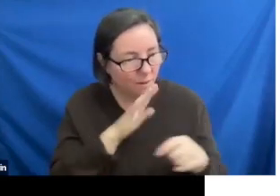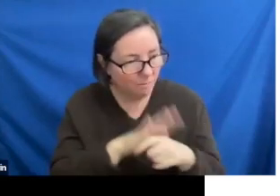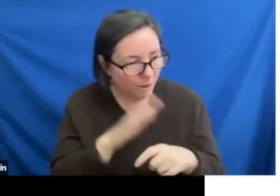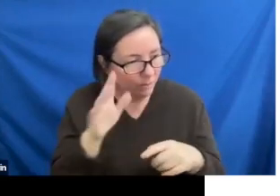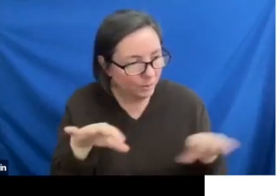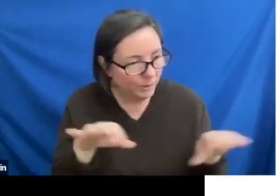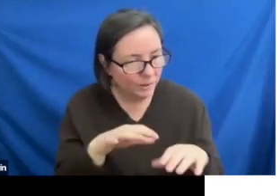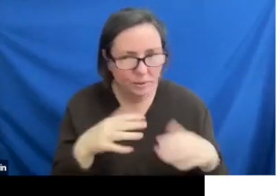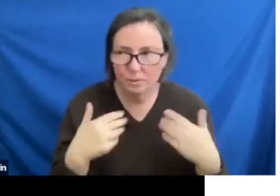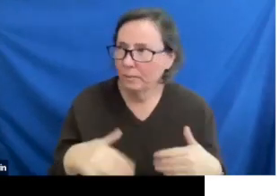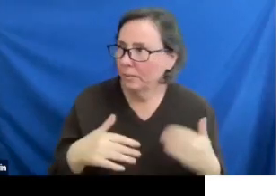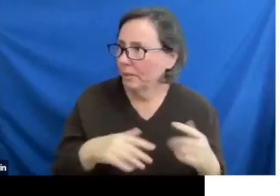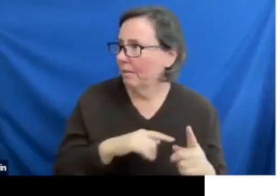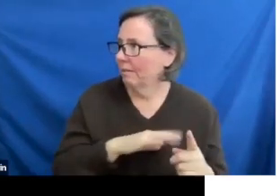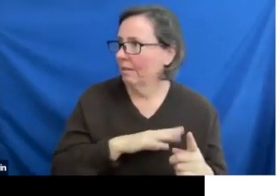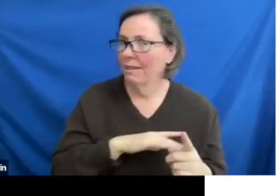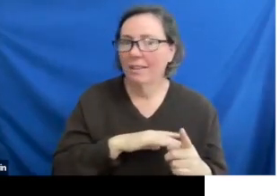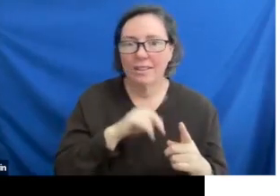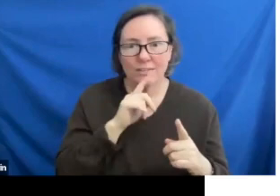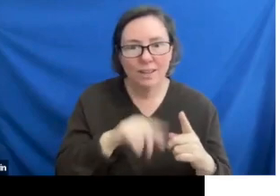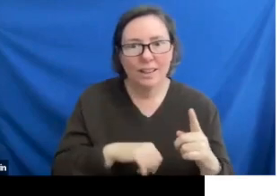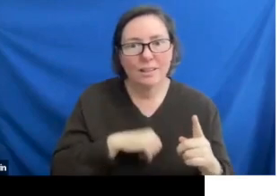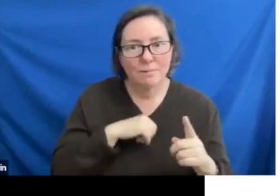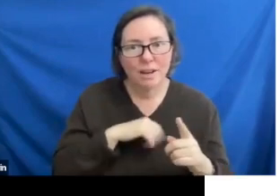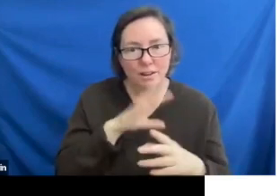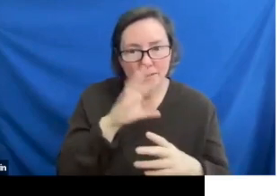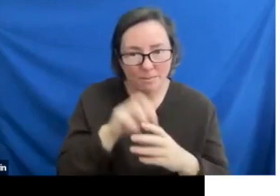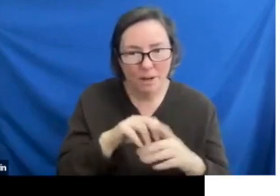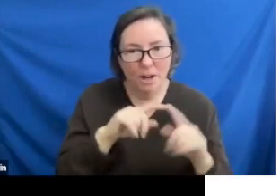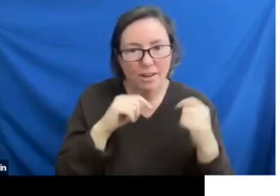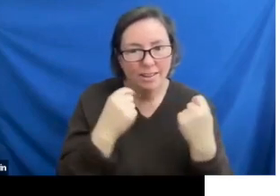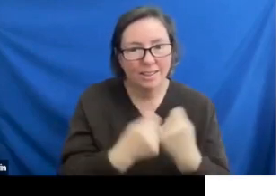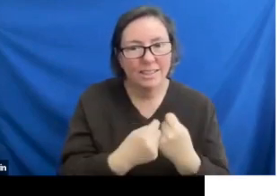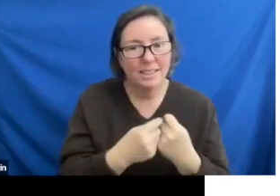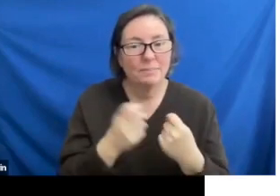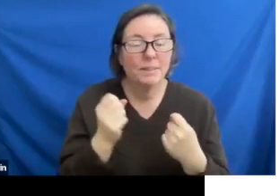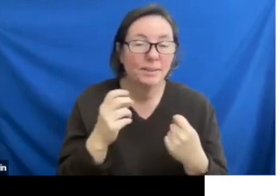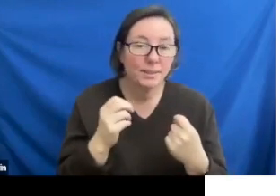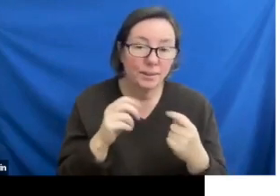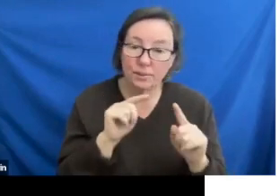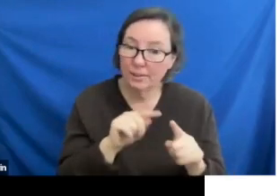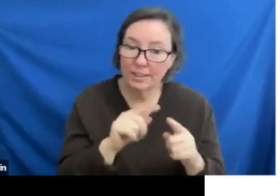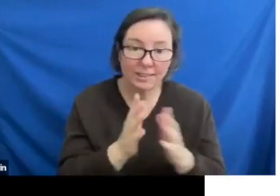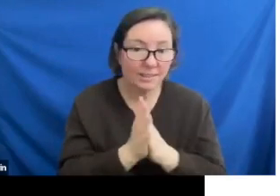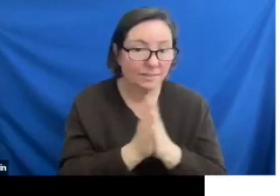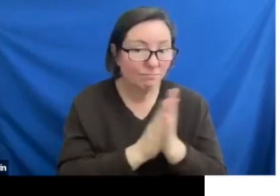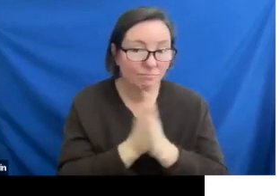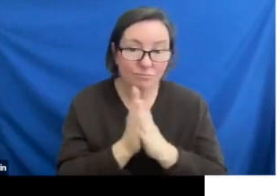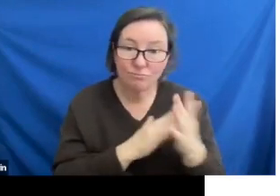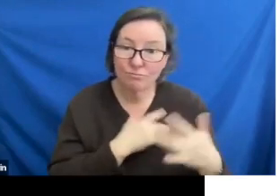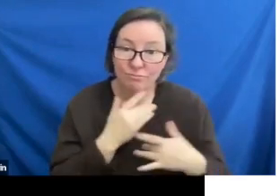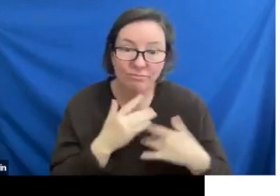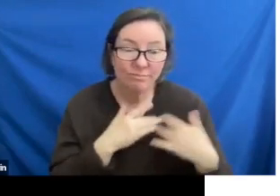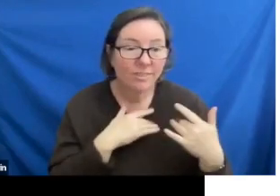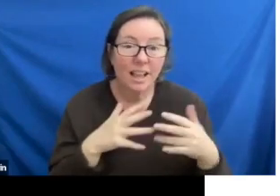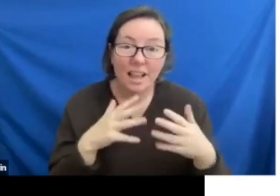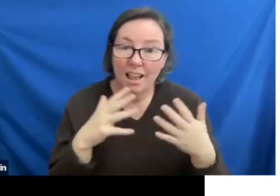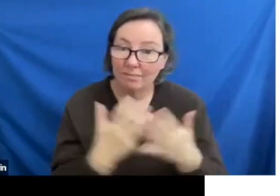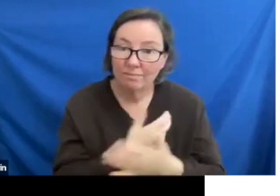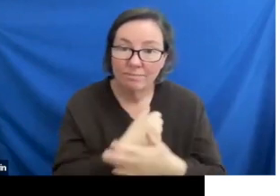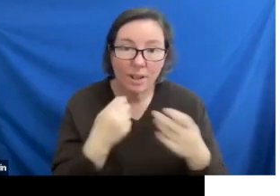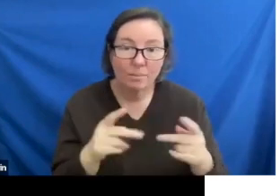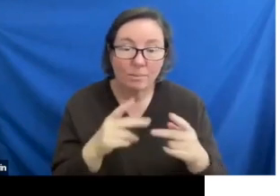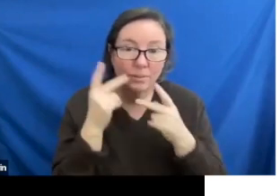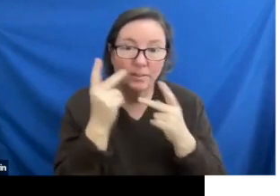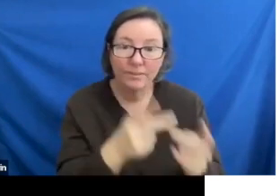this is one of the times that I'm actually very proud to be a part of the team that I'm a part of. So this is it. I've had the opportunity to visit the Cass Center